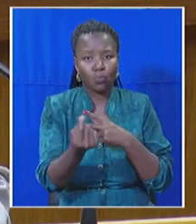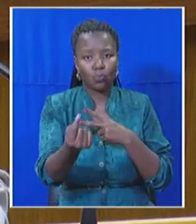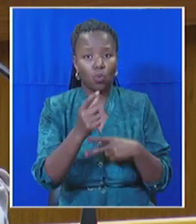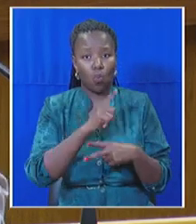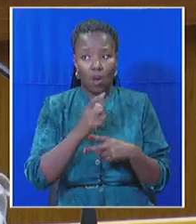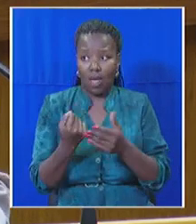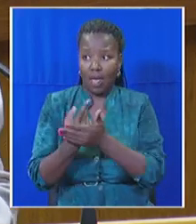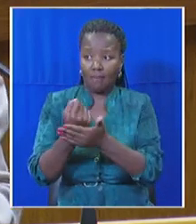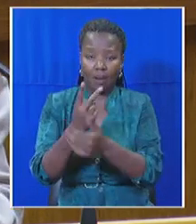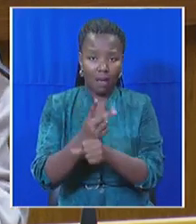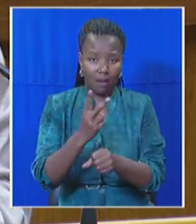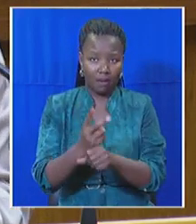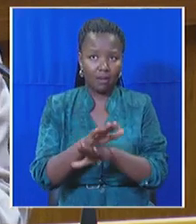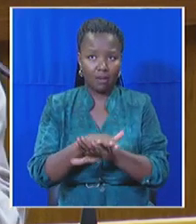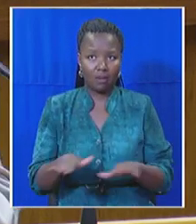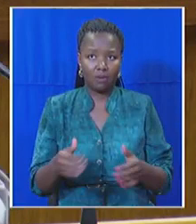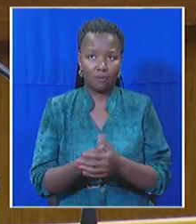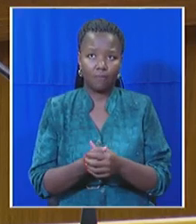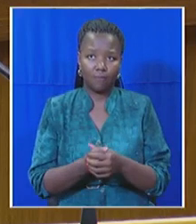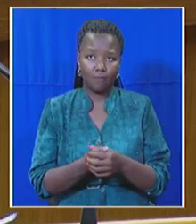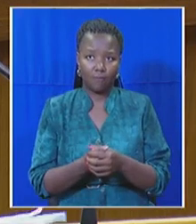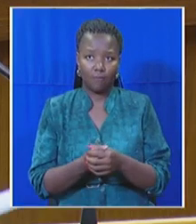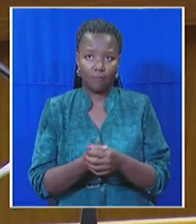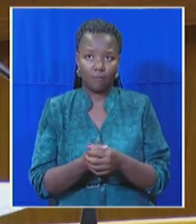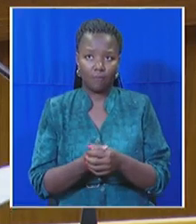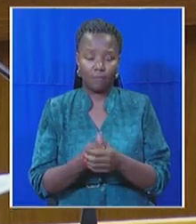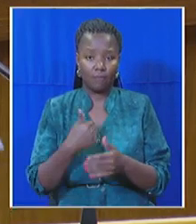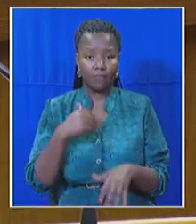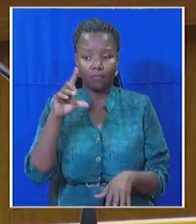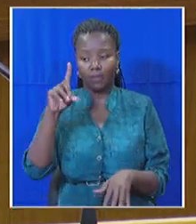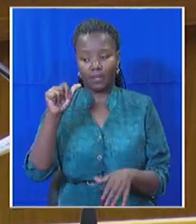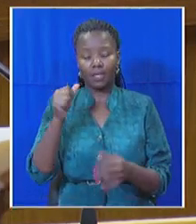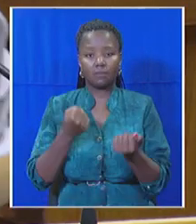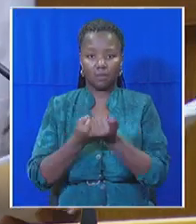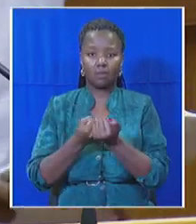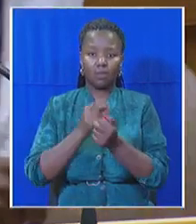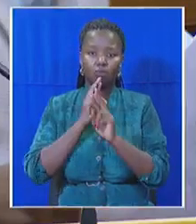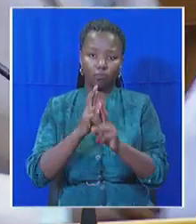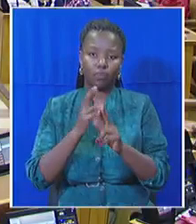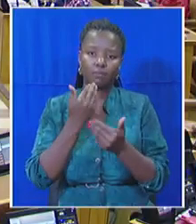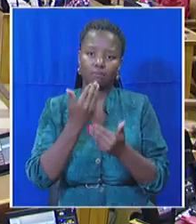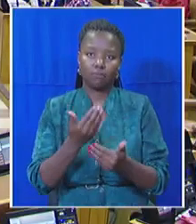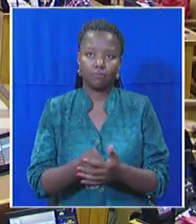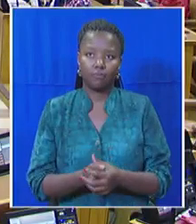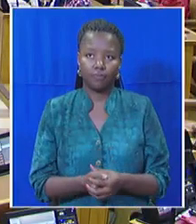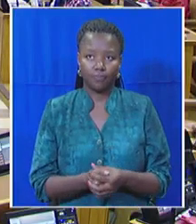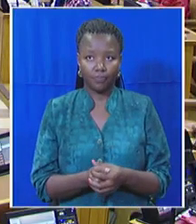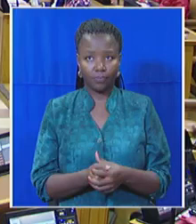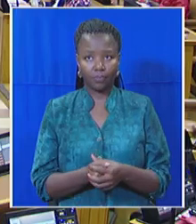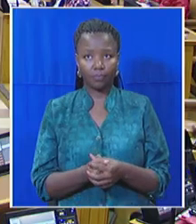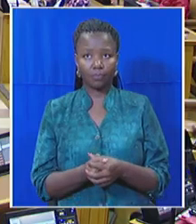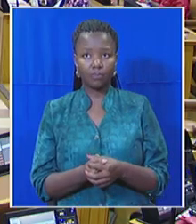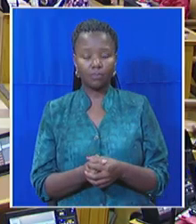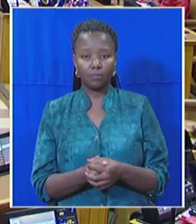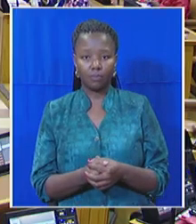recur, because Your this time has department expired, operates honourable member. under that environment. The DA support the report. I thank you. Yes. Honourable